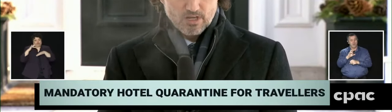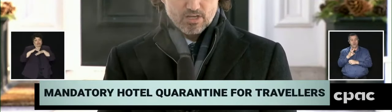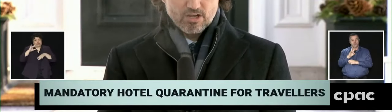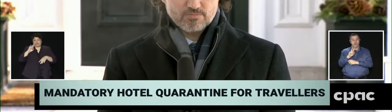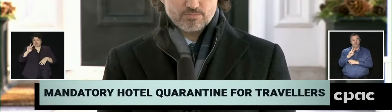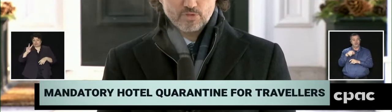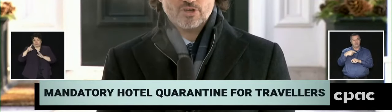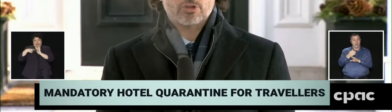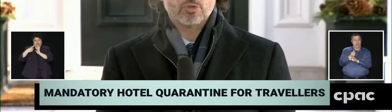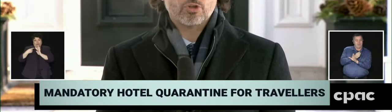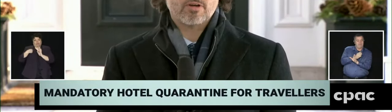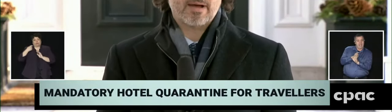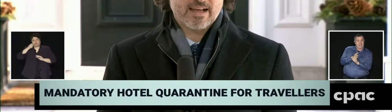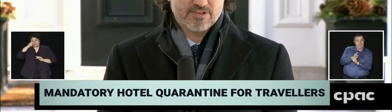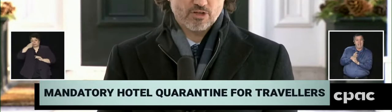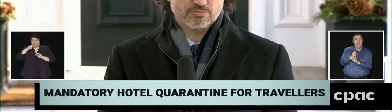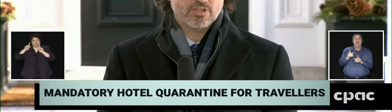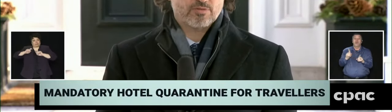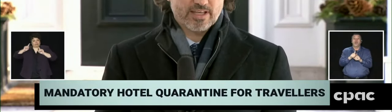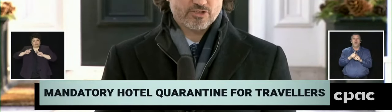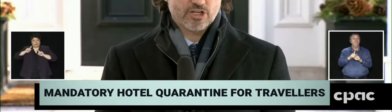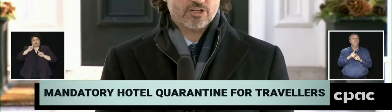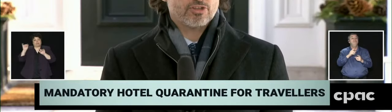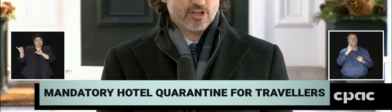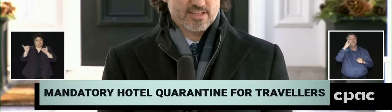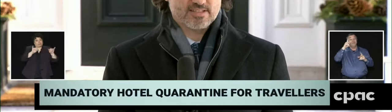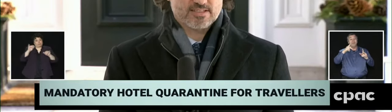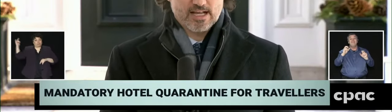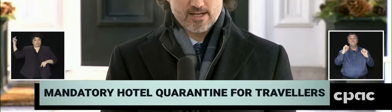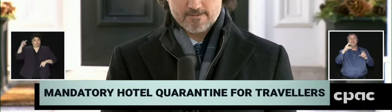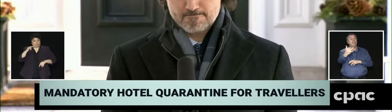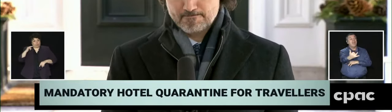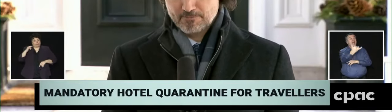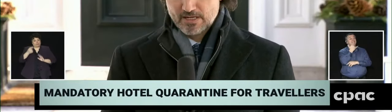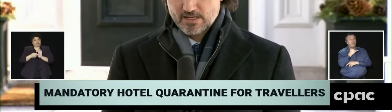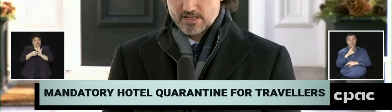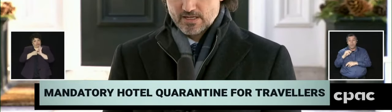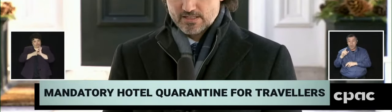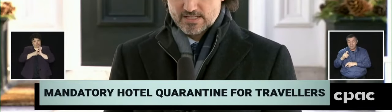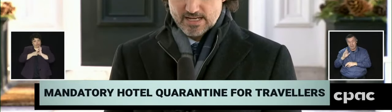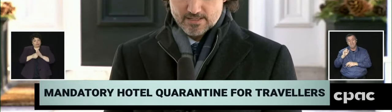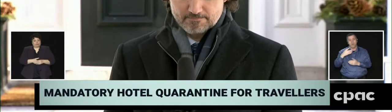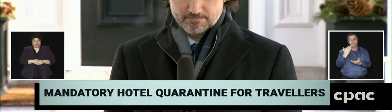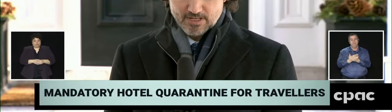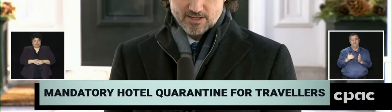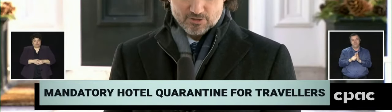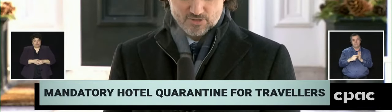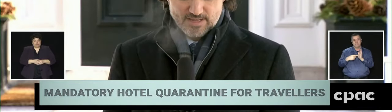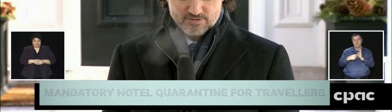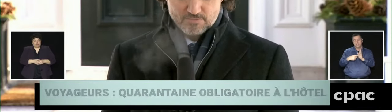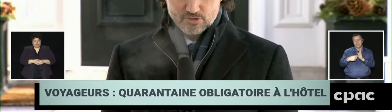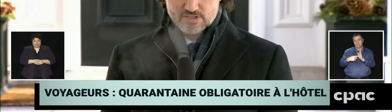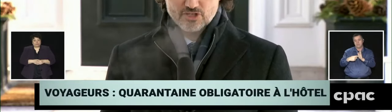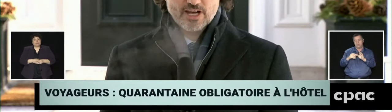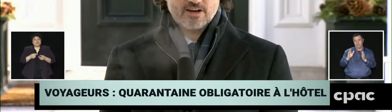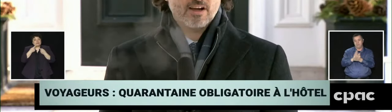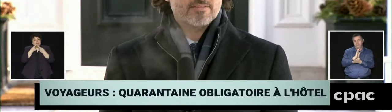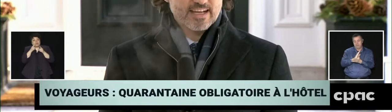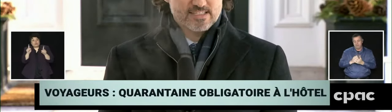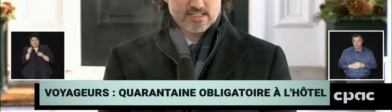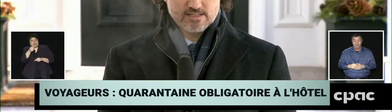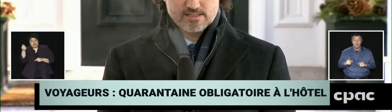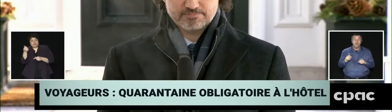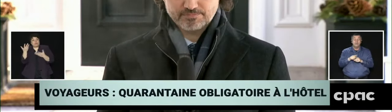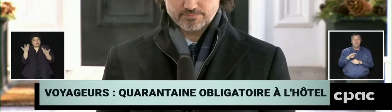heures, comme pour le retour par avion pour les voyageurs non essentiels. Today, I also have some news to share